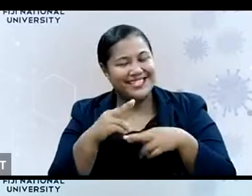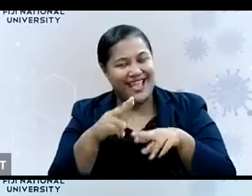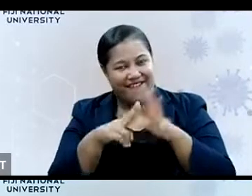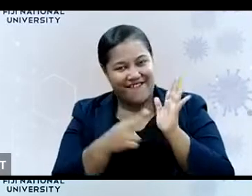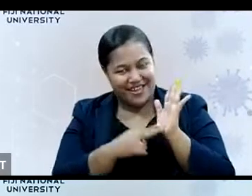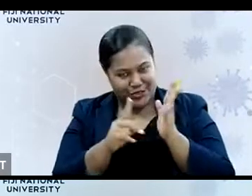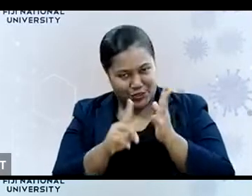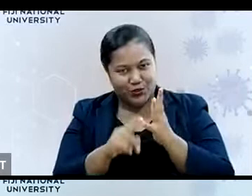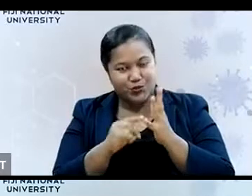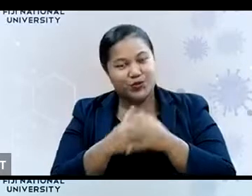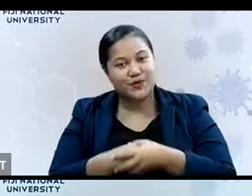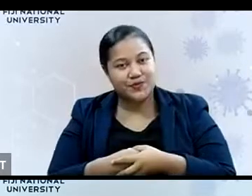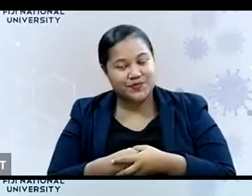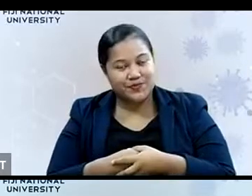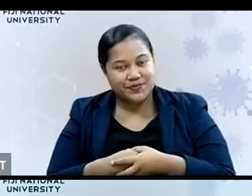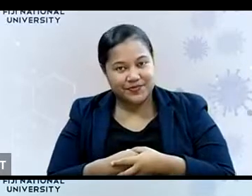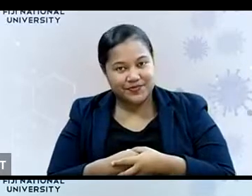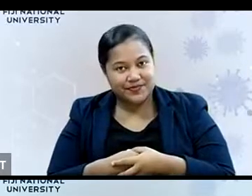National University.